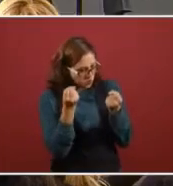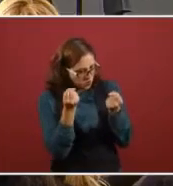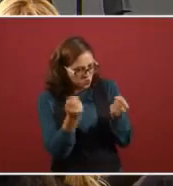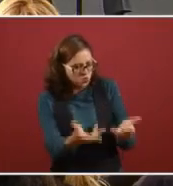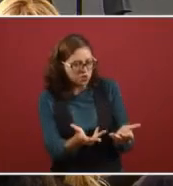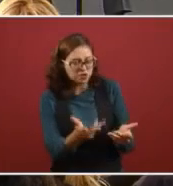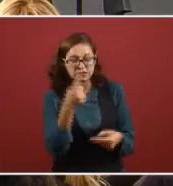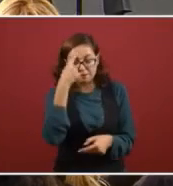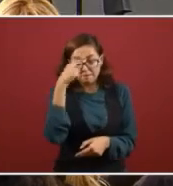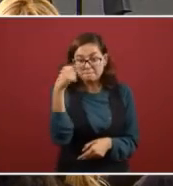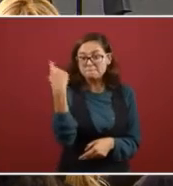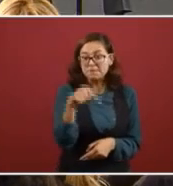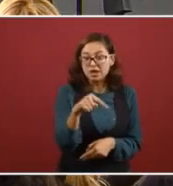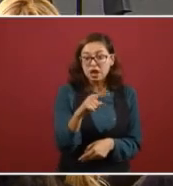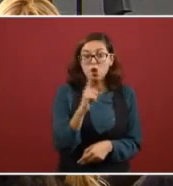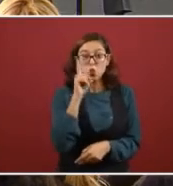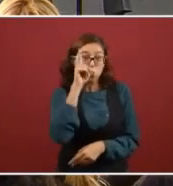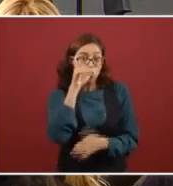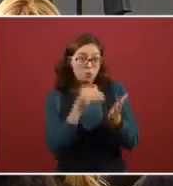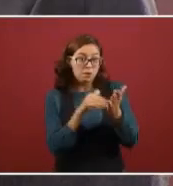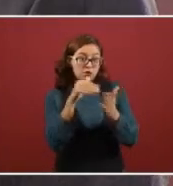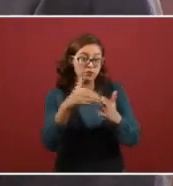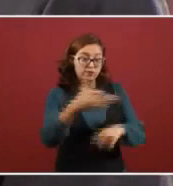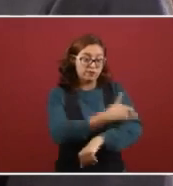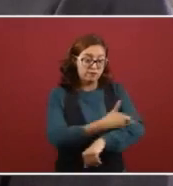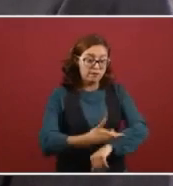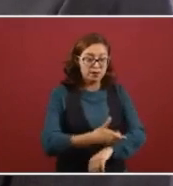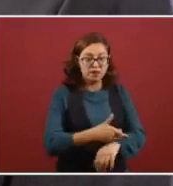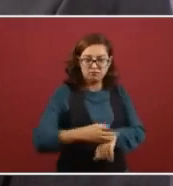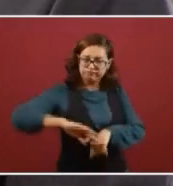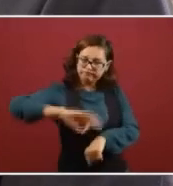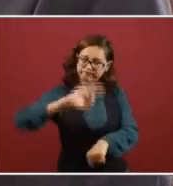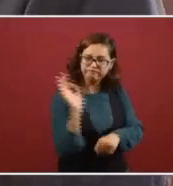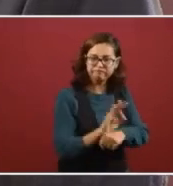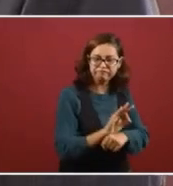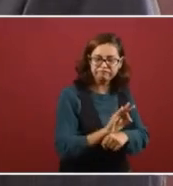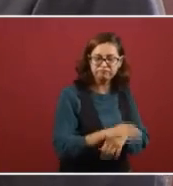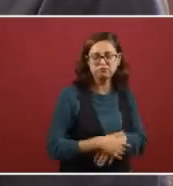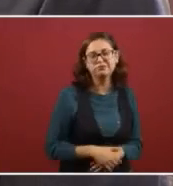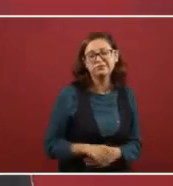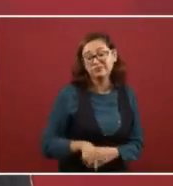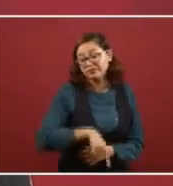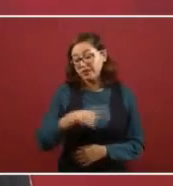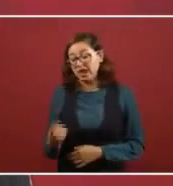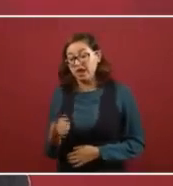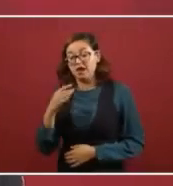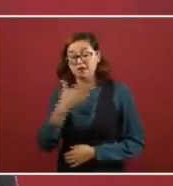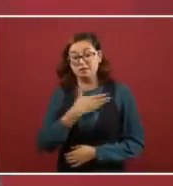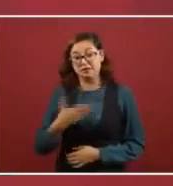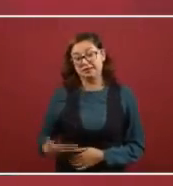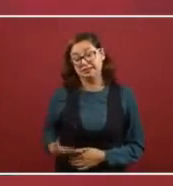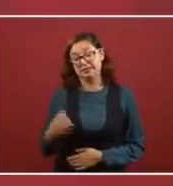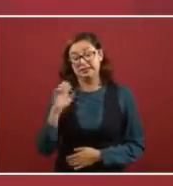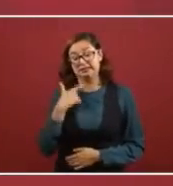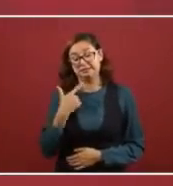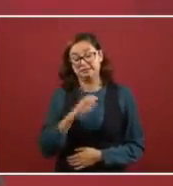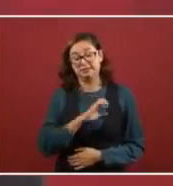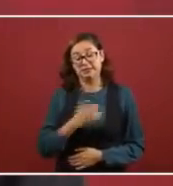at that time, to the benefit of a million. Felipe